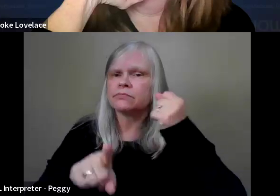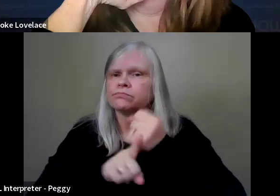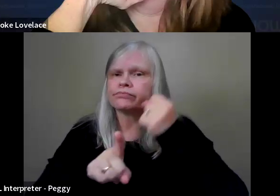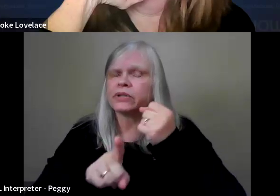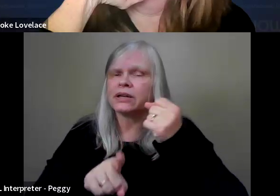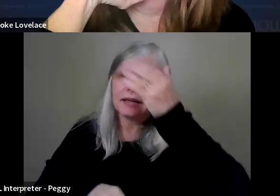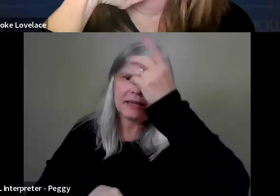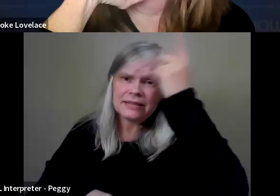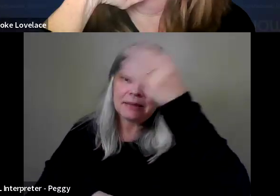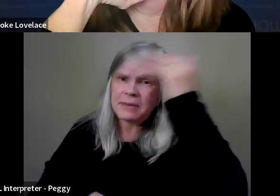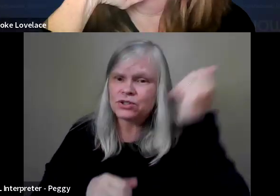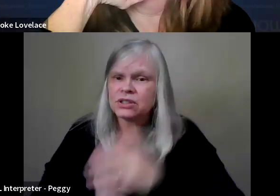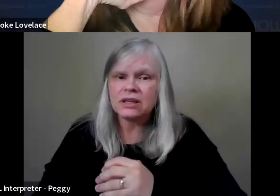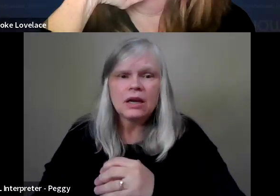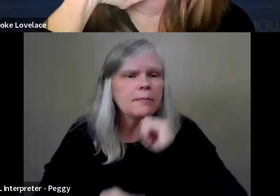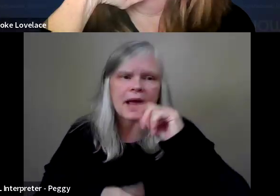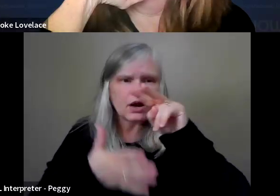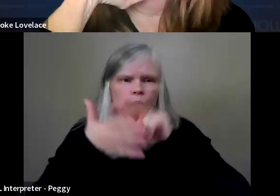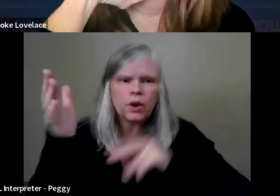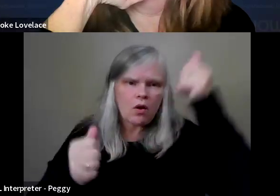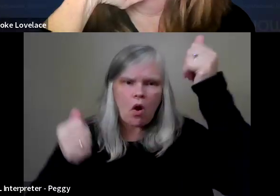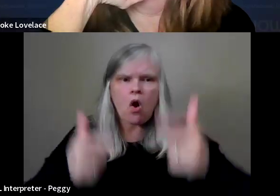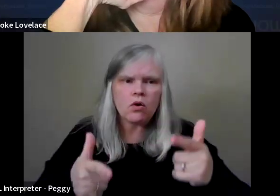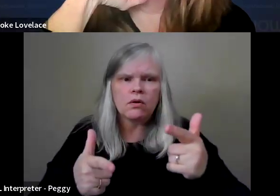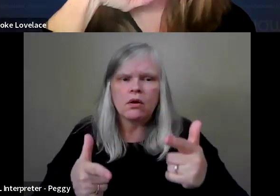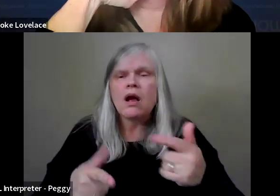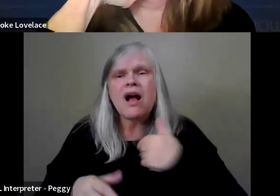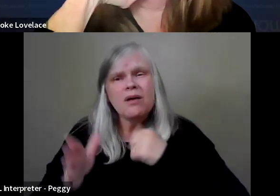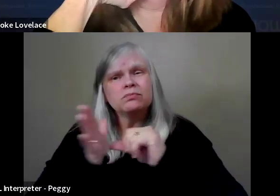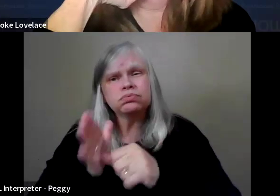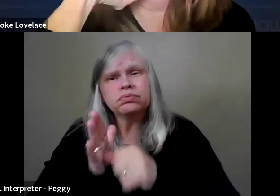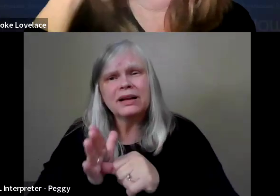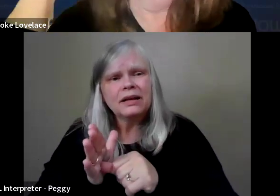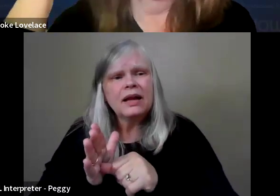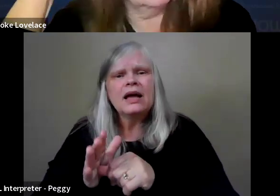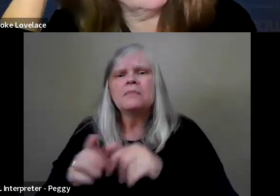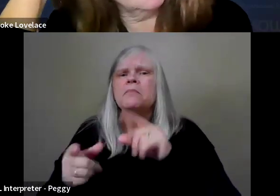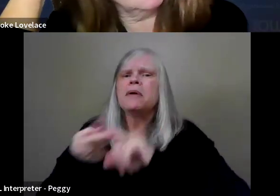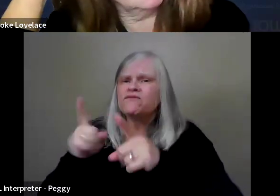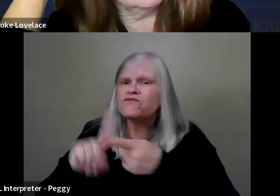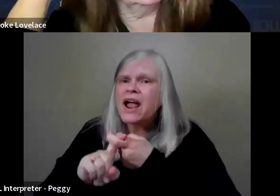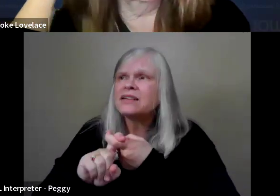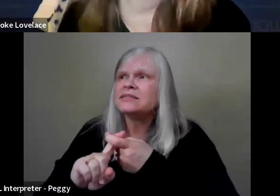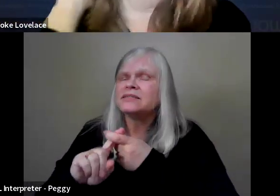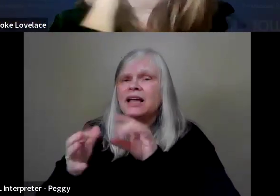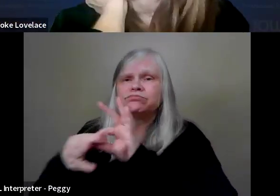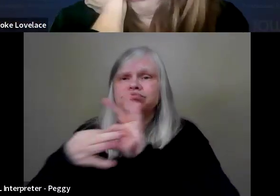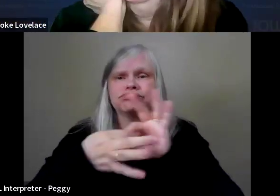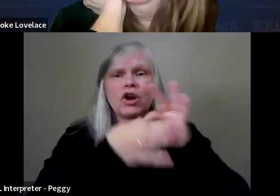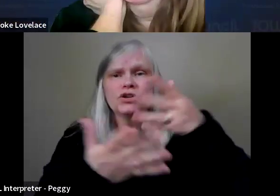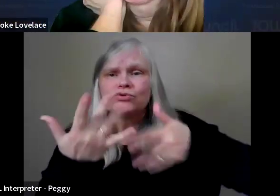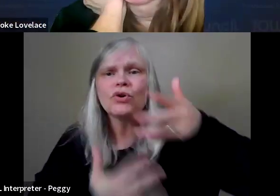And I won't read through all of these, but lastly, I want to highlight building friendships and staying socially connected.